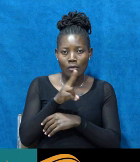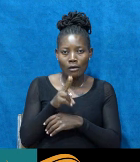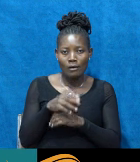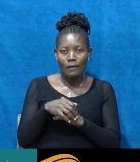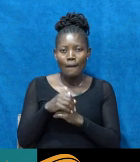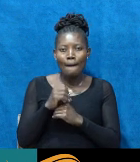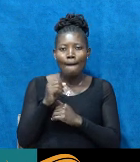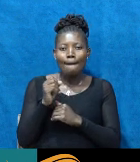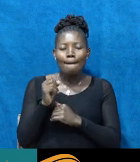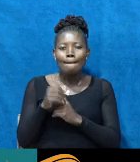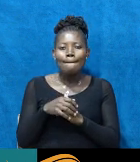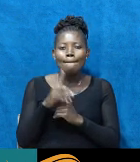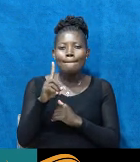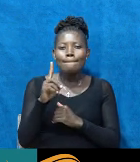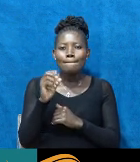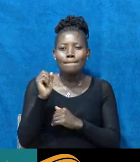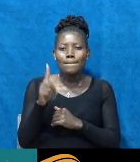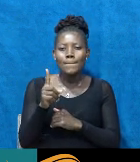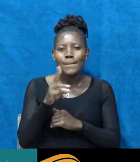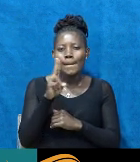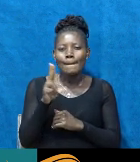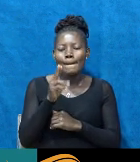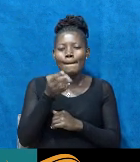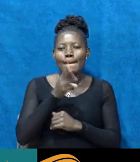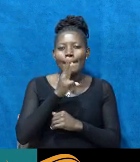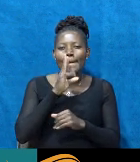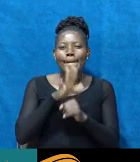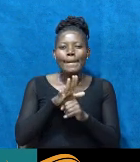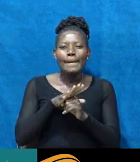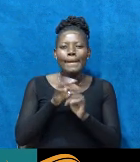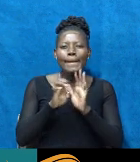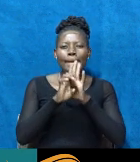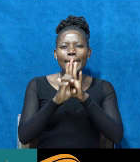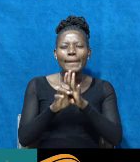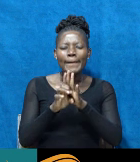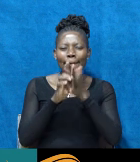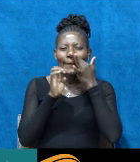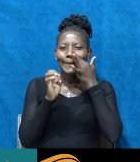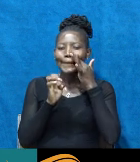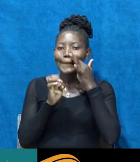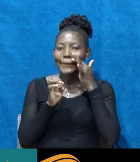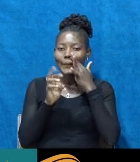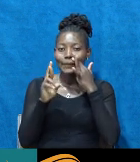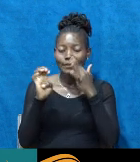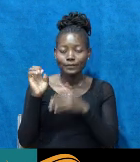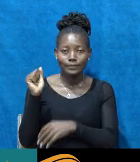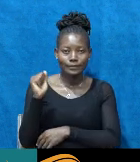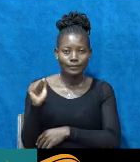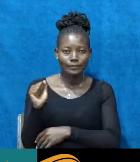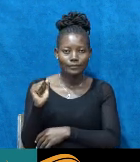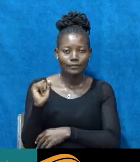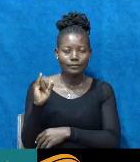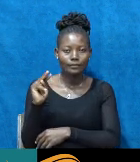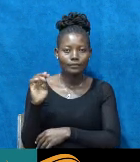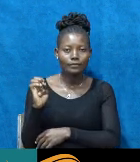of hydration. An example of this is creatine monohydrate. Creatine has been found out to use up a lot of water